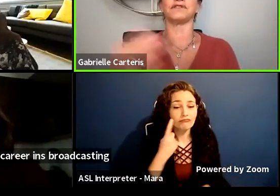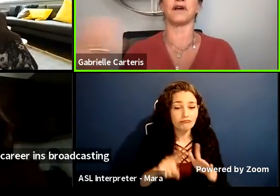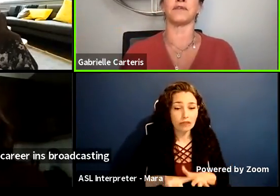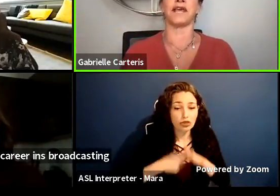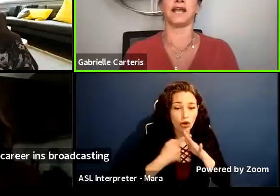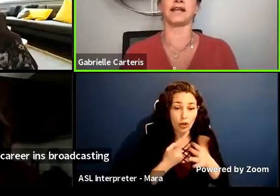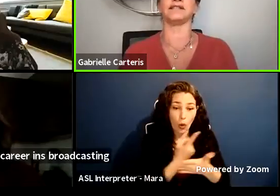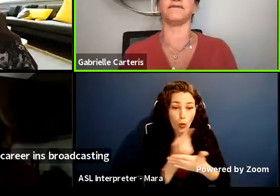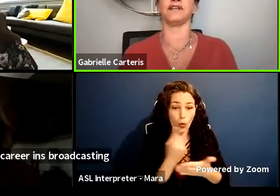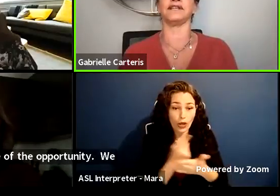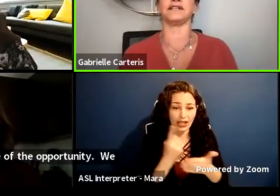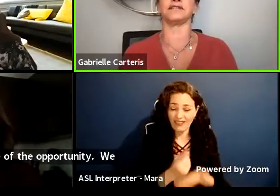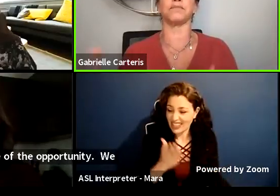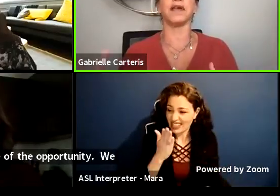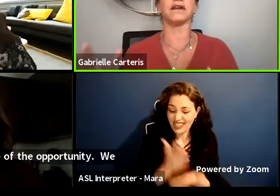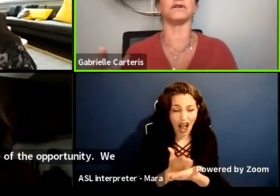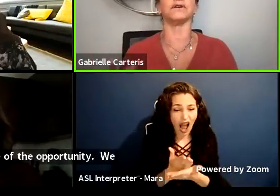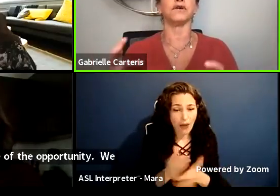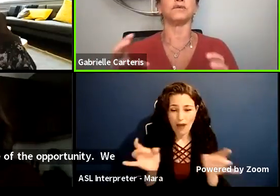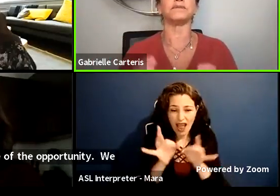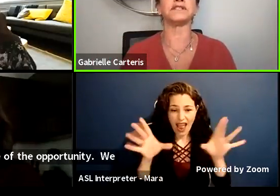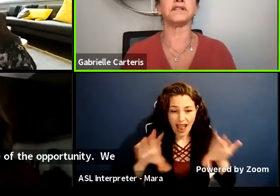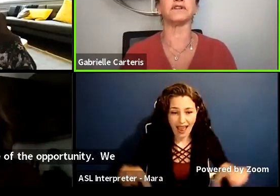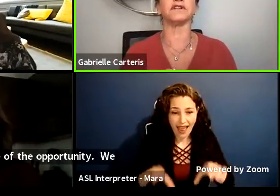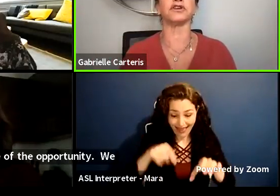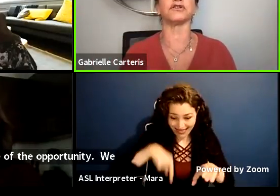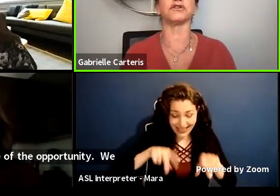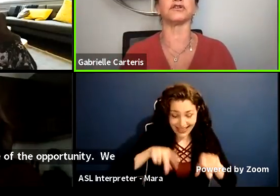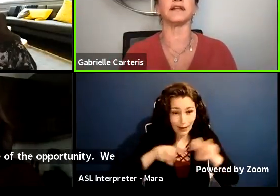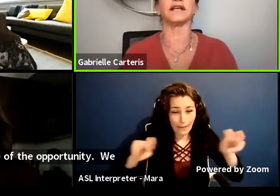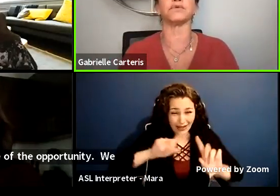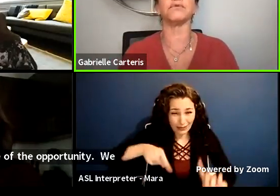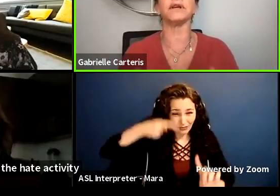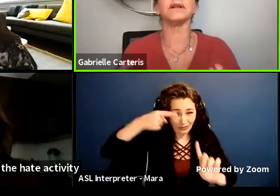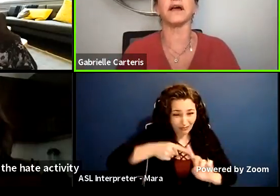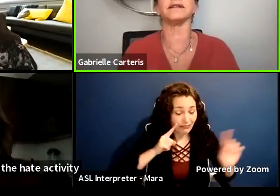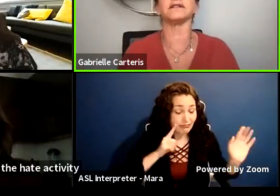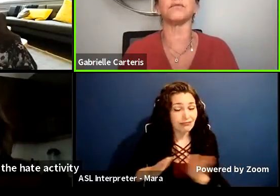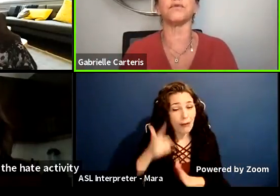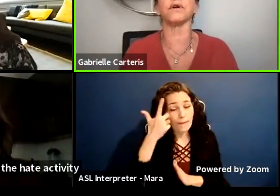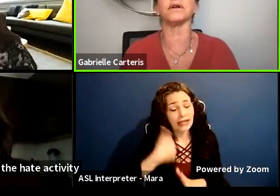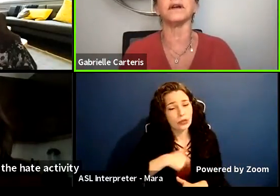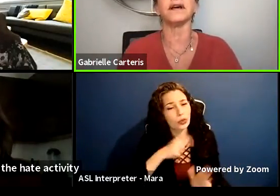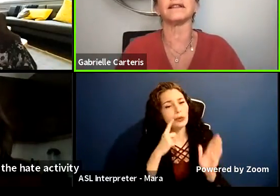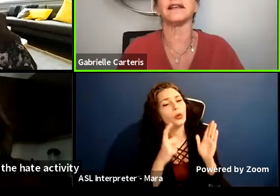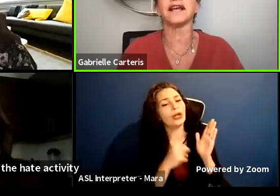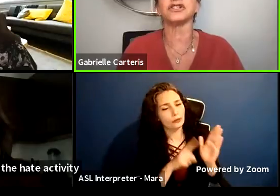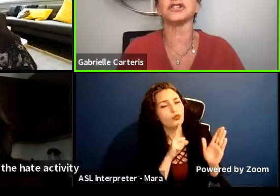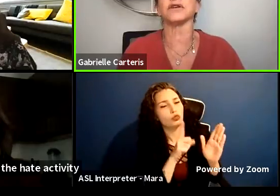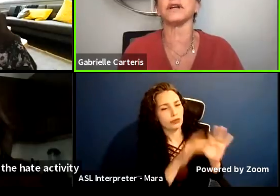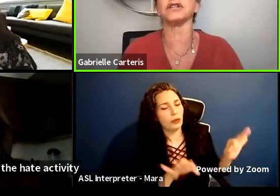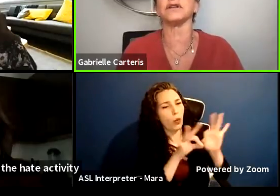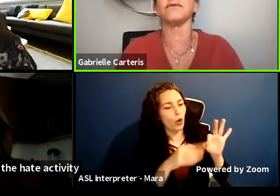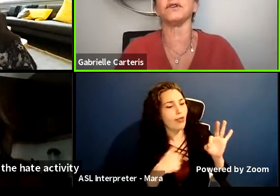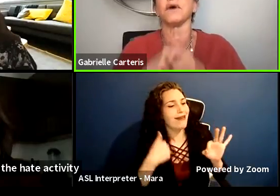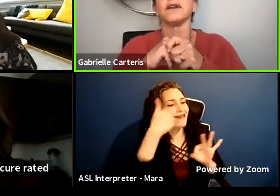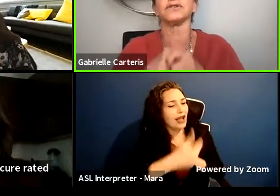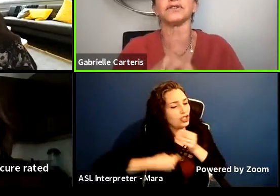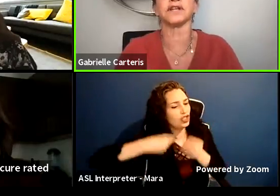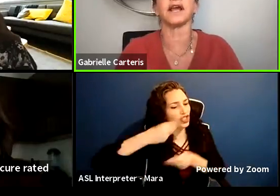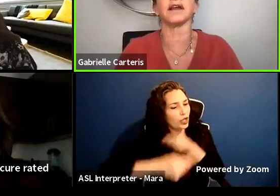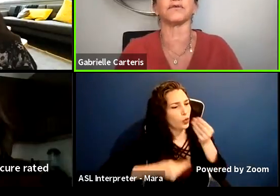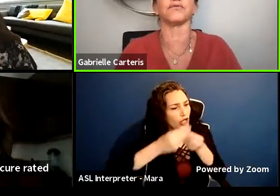week of Stop the Hate activities, and this panel was specifically curated as we realize it's important that the next generation of